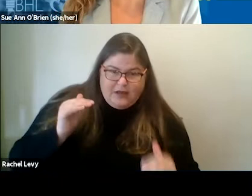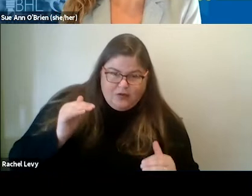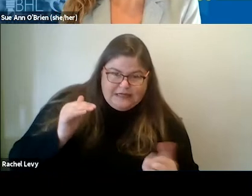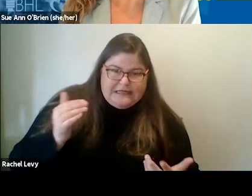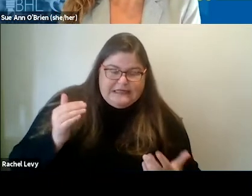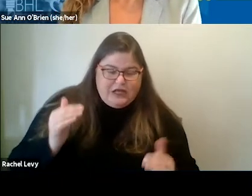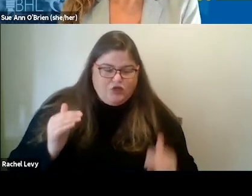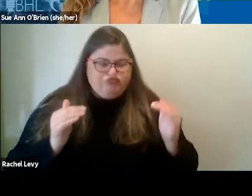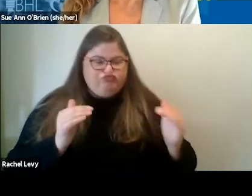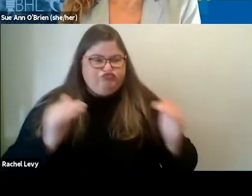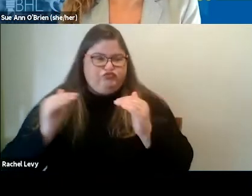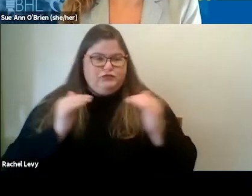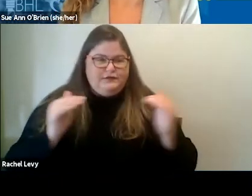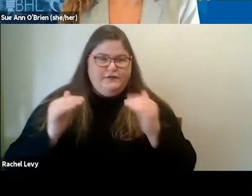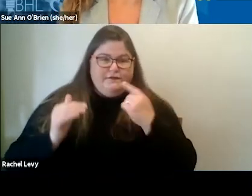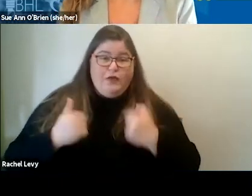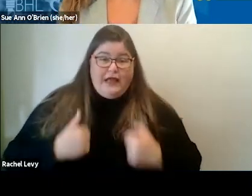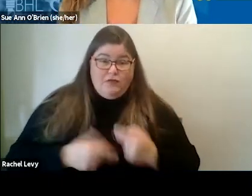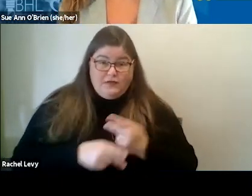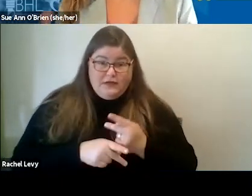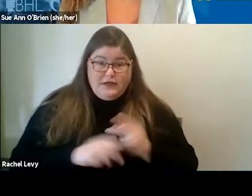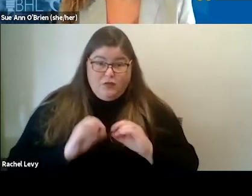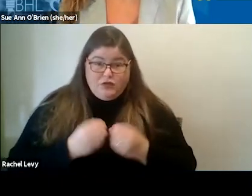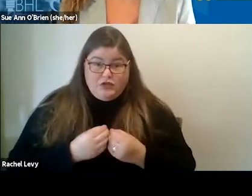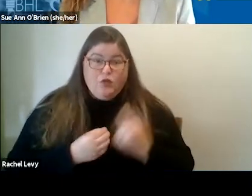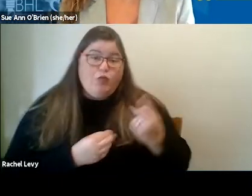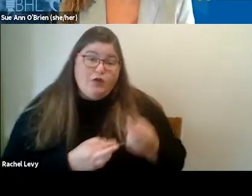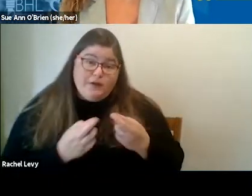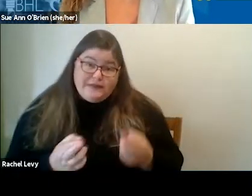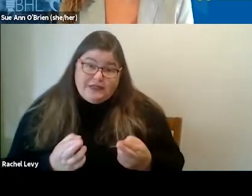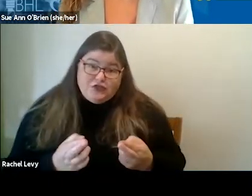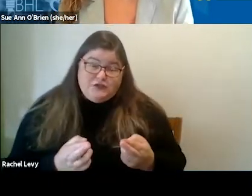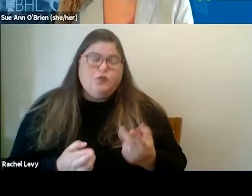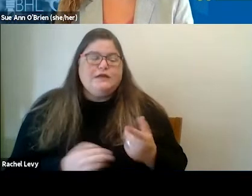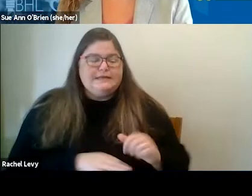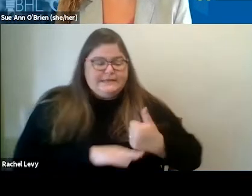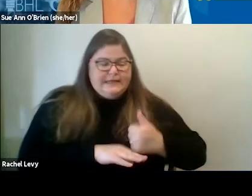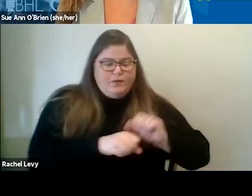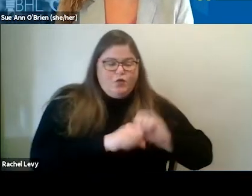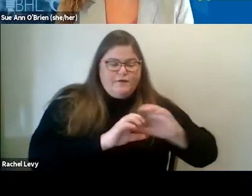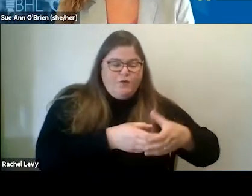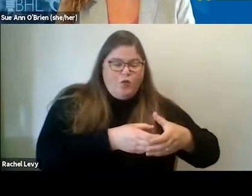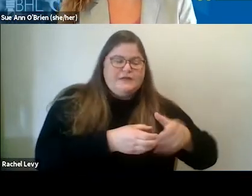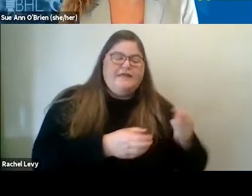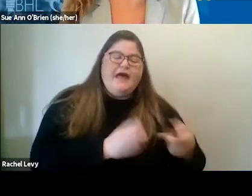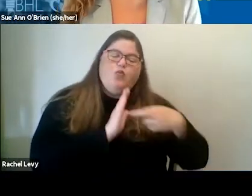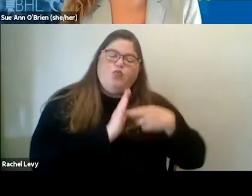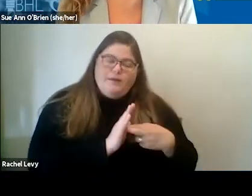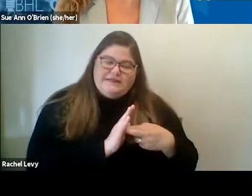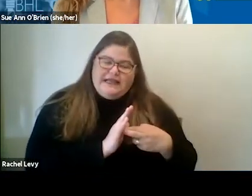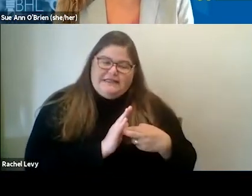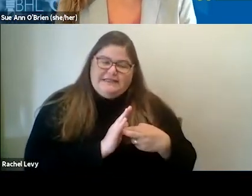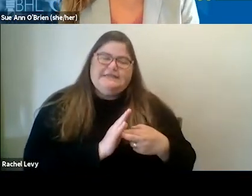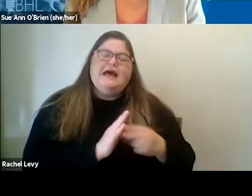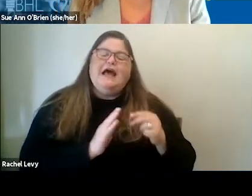organizations. One of the recommendations is around having a workforce that proportionately represents the population that's